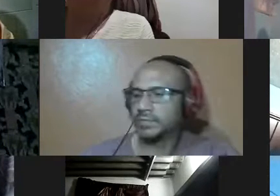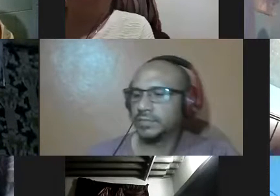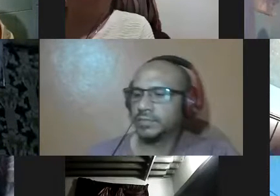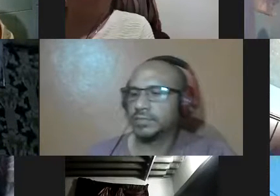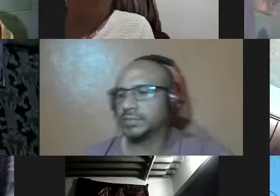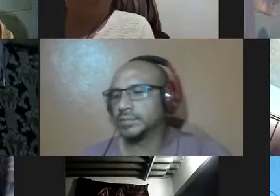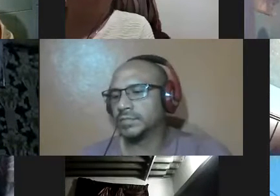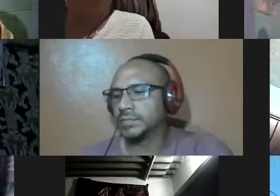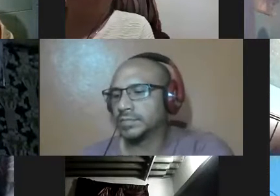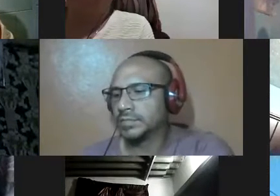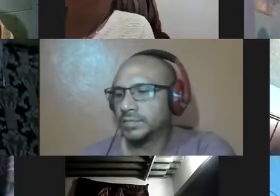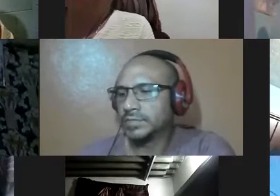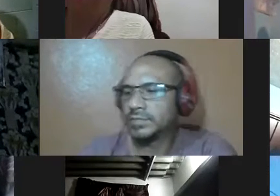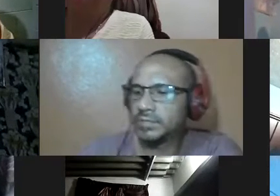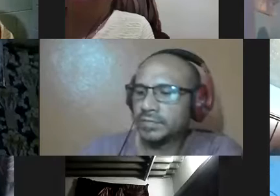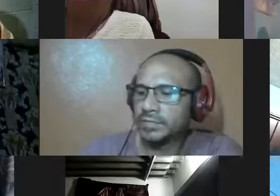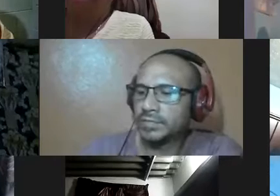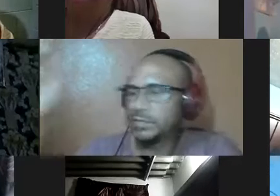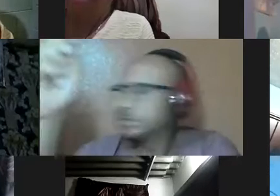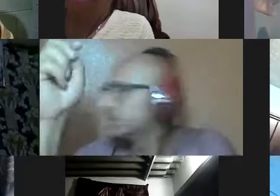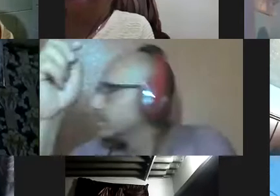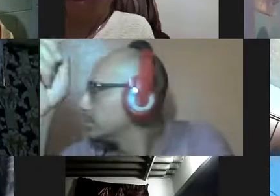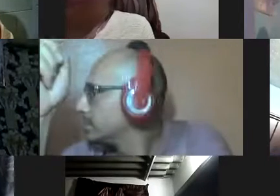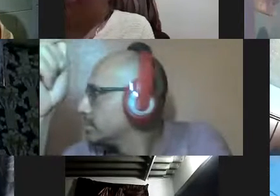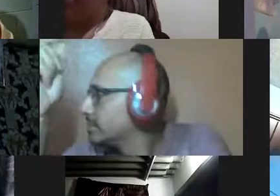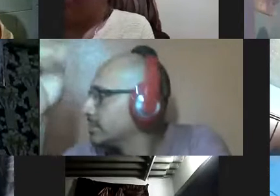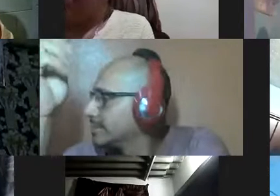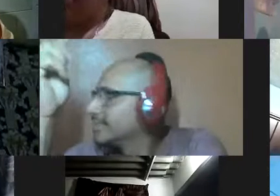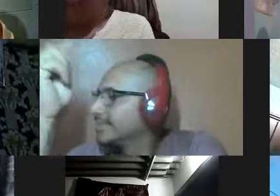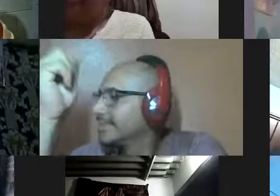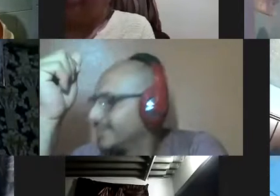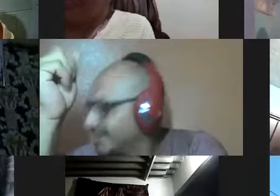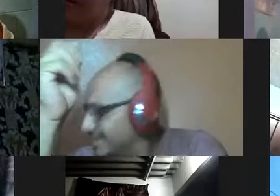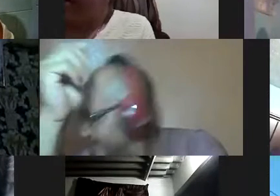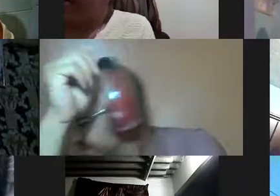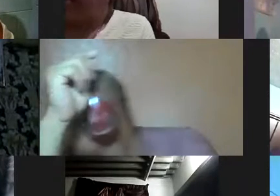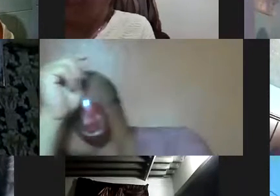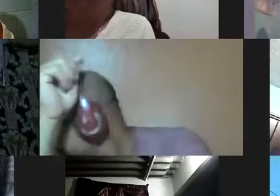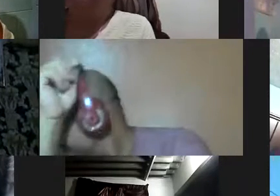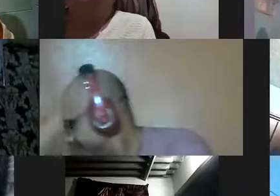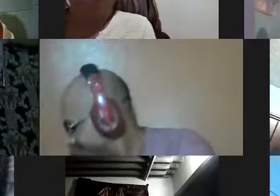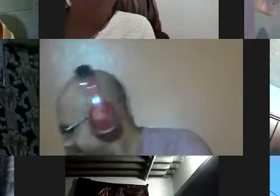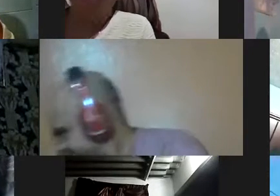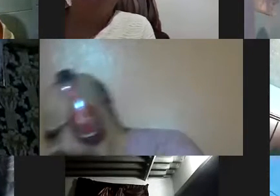her activities. Very well. Excellent. Now let's see,